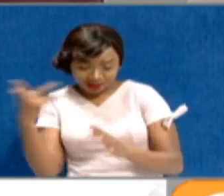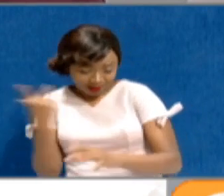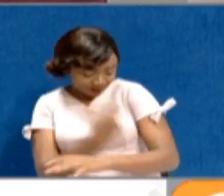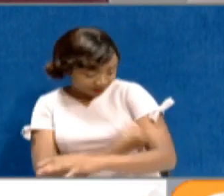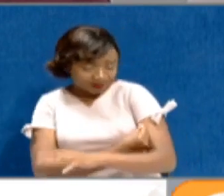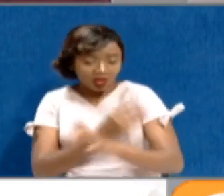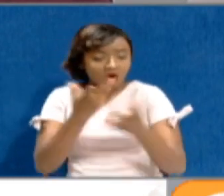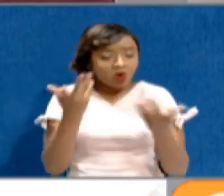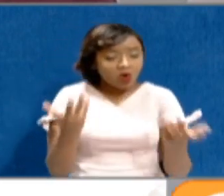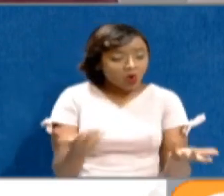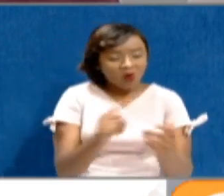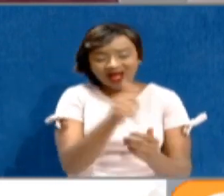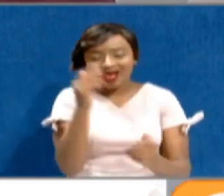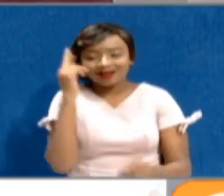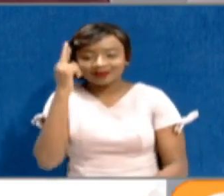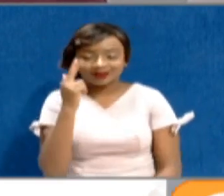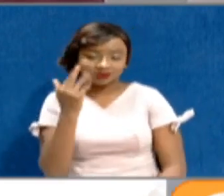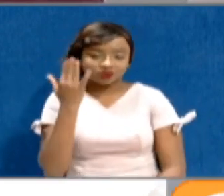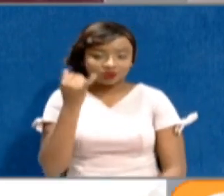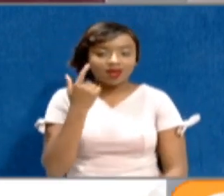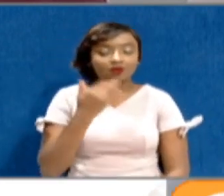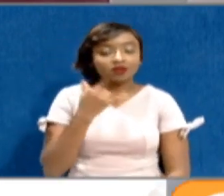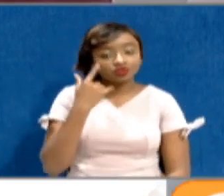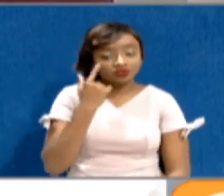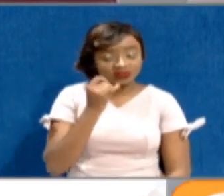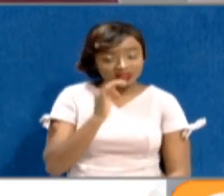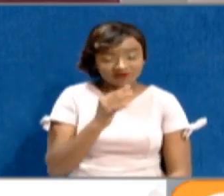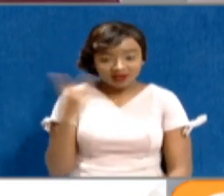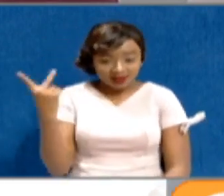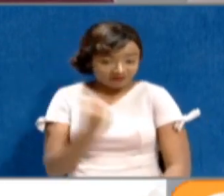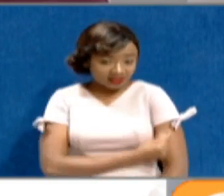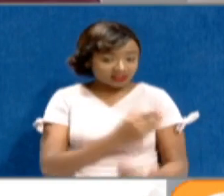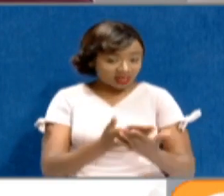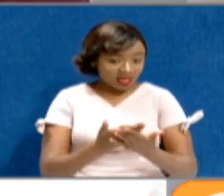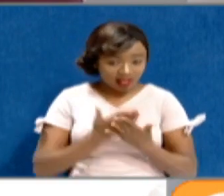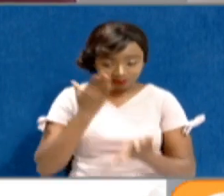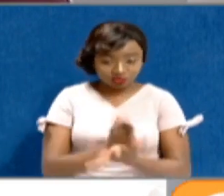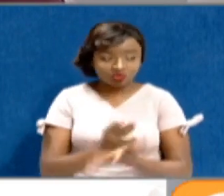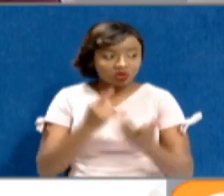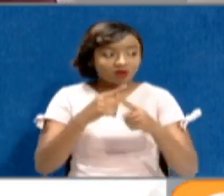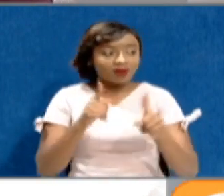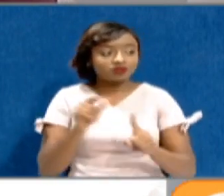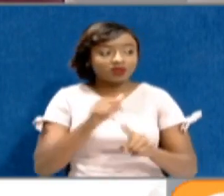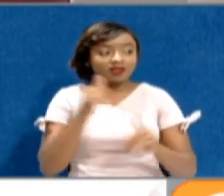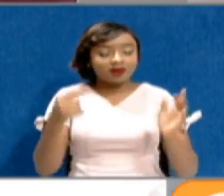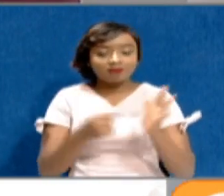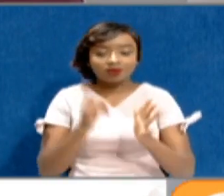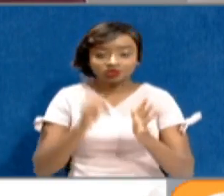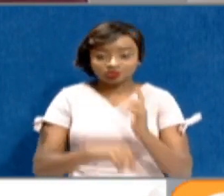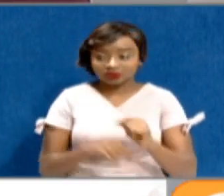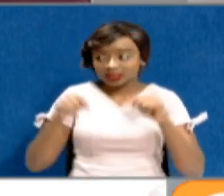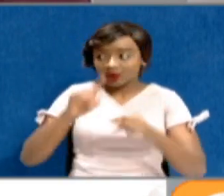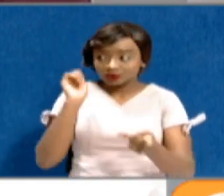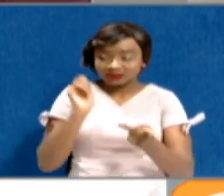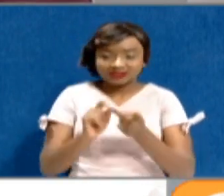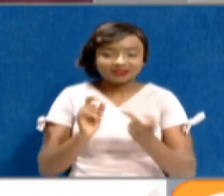Remember, you're checking for safety and whether it causes an immune response. Now, one thing that's important to note at this particular point is the